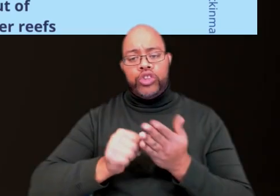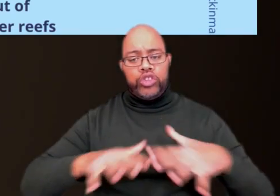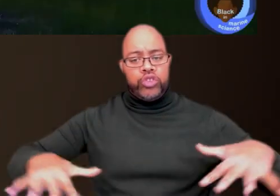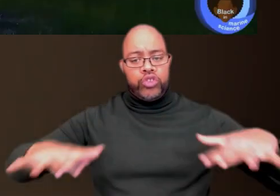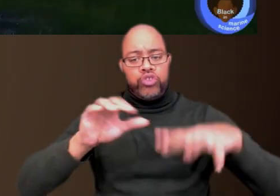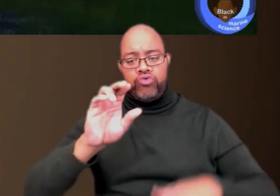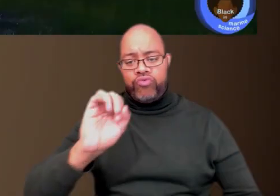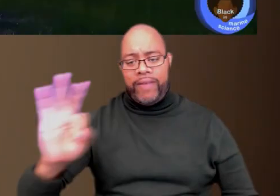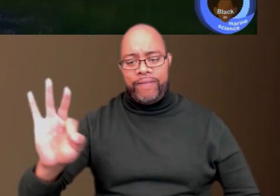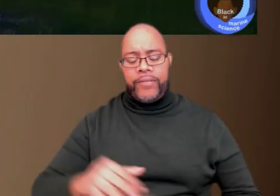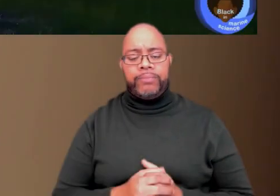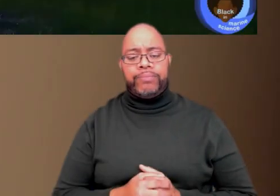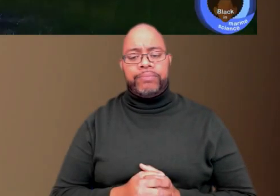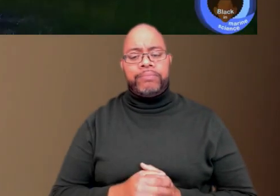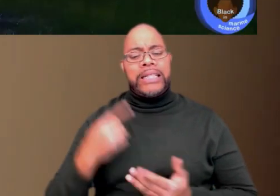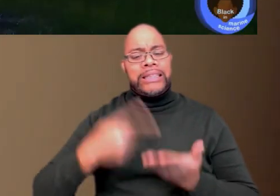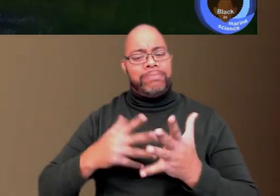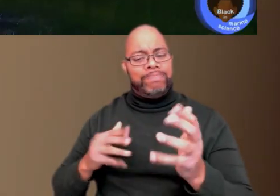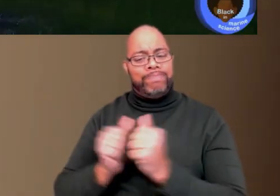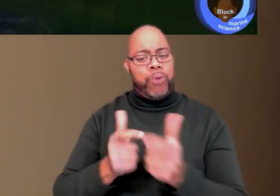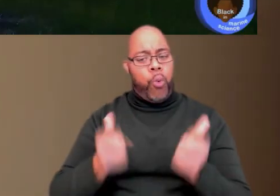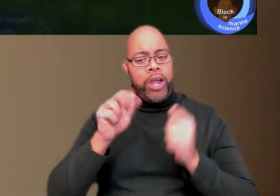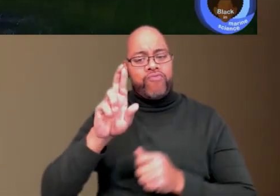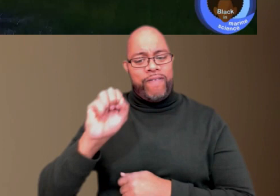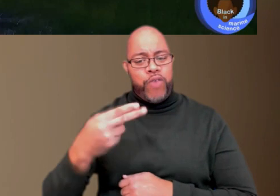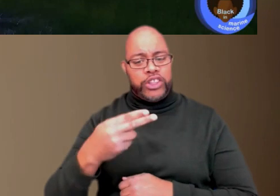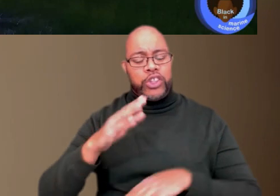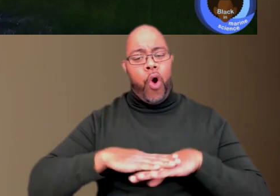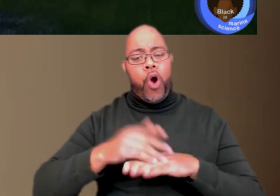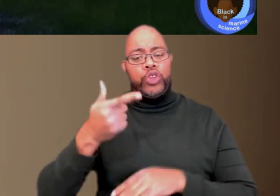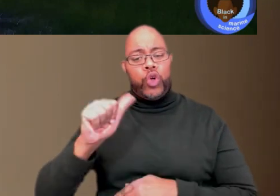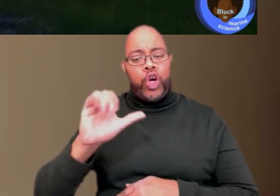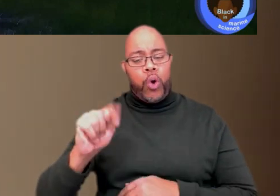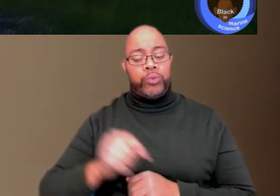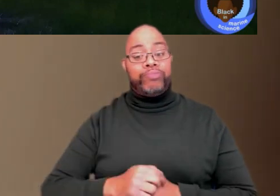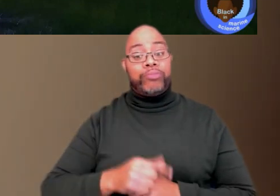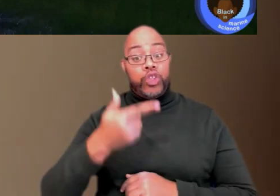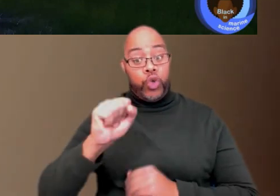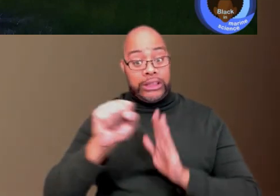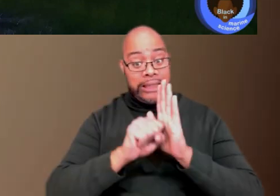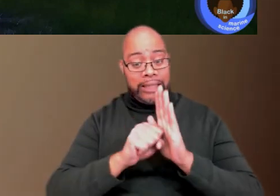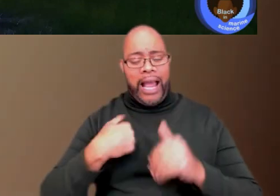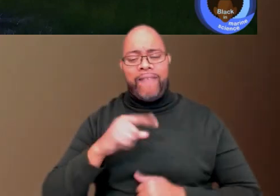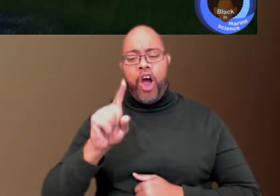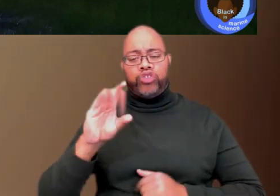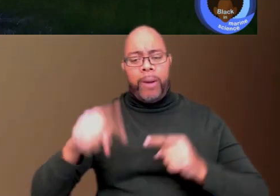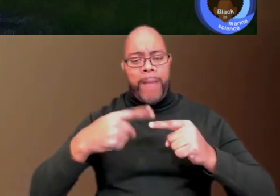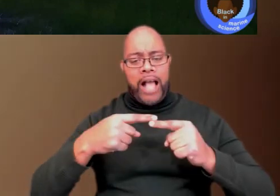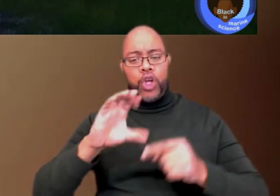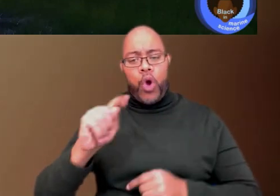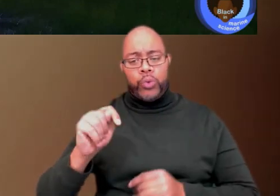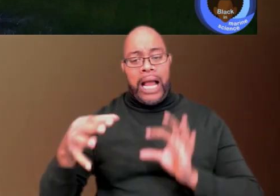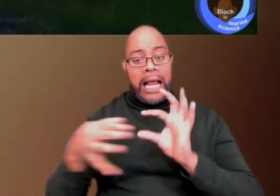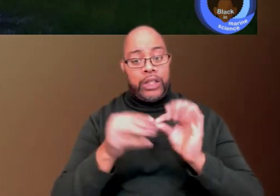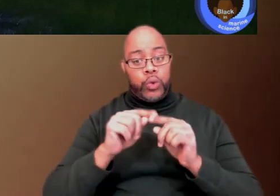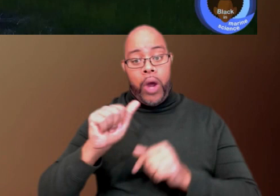Reefs. Let's go over a quick refresher on Georgia's coast. The state of Georgia is home to 100 miles of coast connected